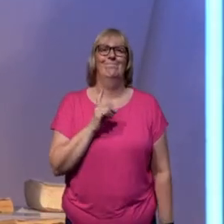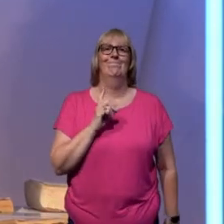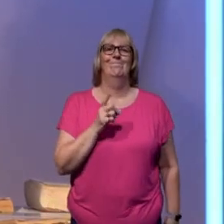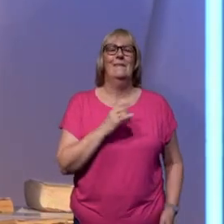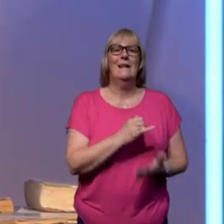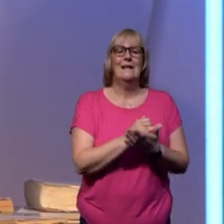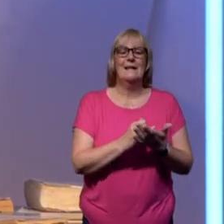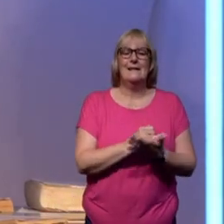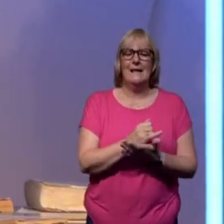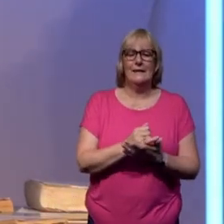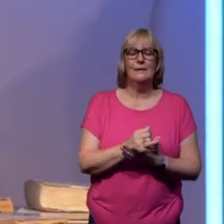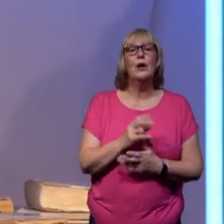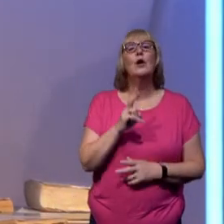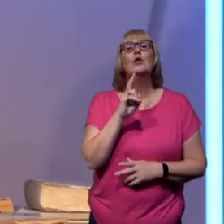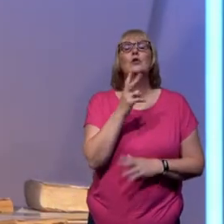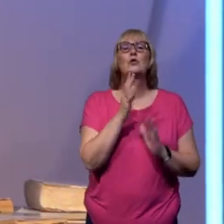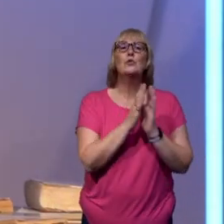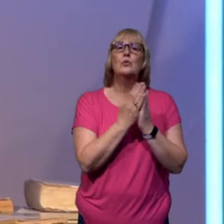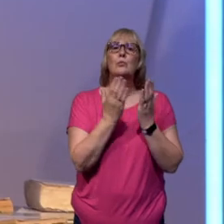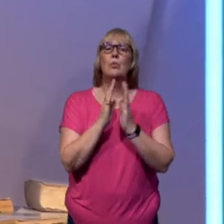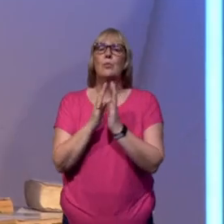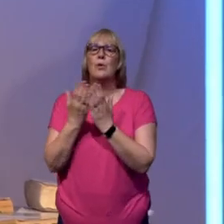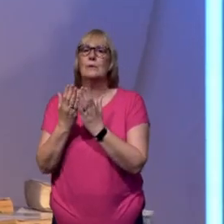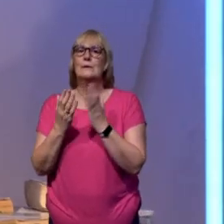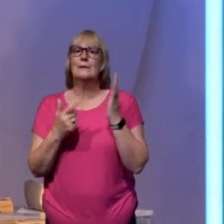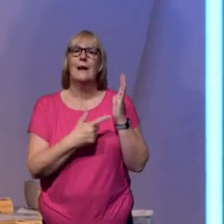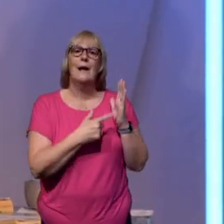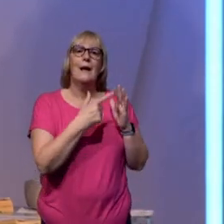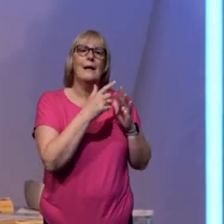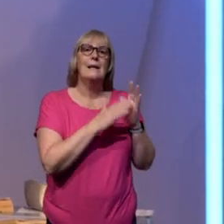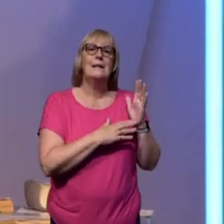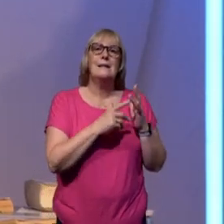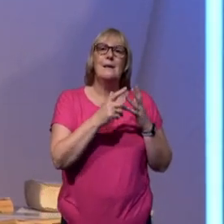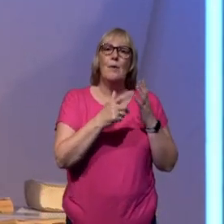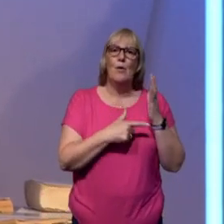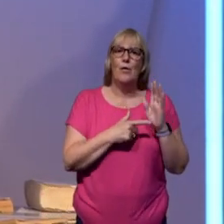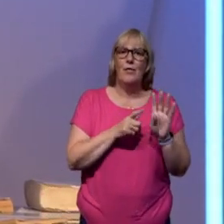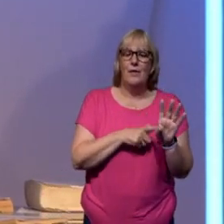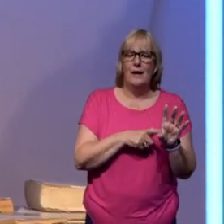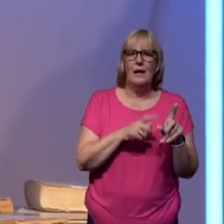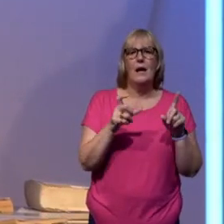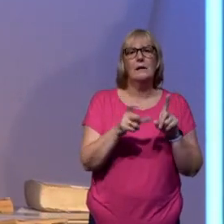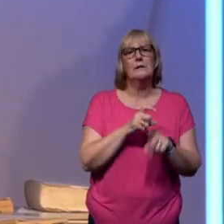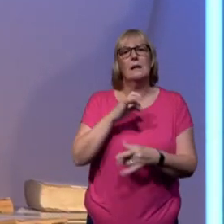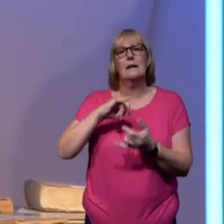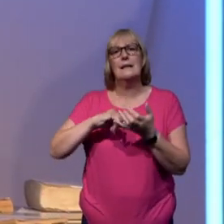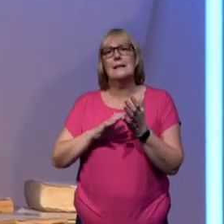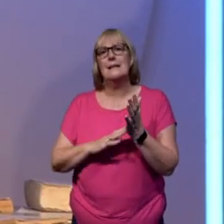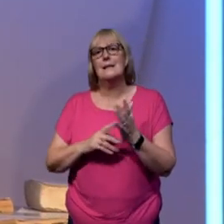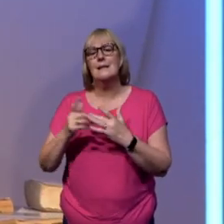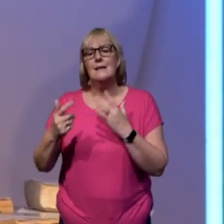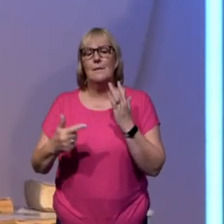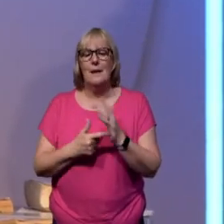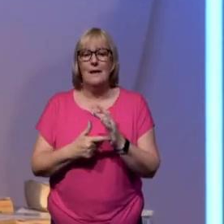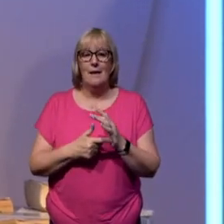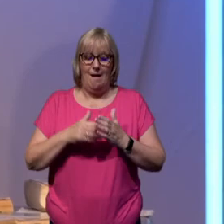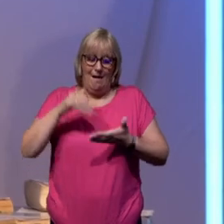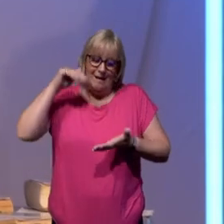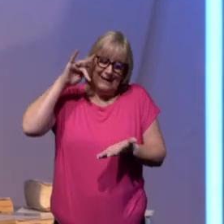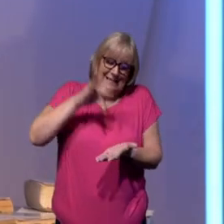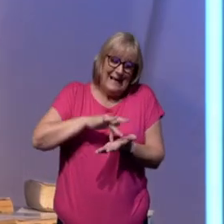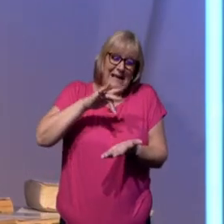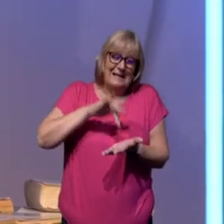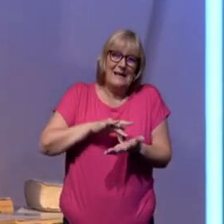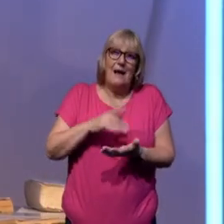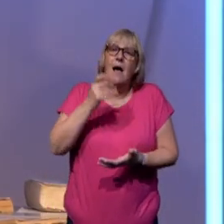of Timothy Dudley Smith, the second one, the final chapter, at the heart of it was his awareness of sin. So he understood, do jot this